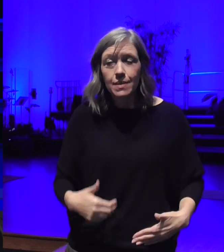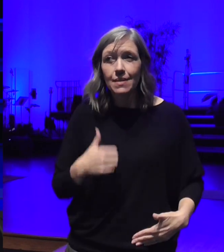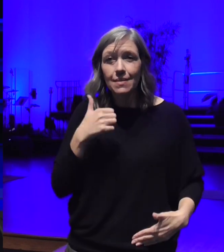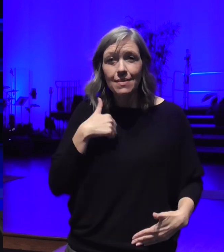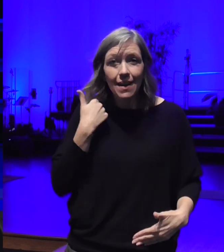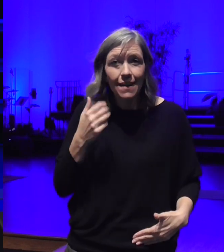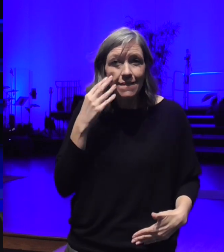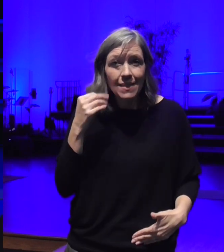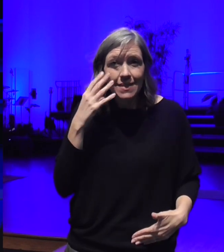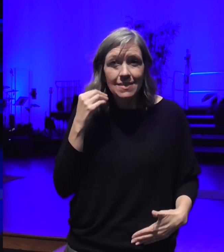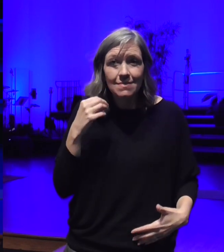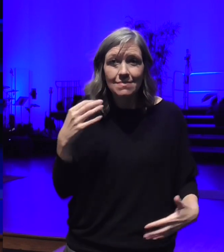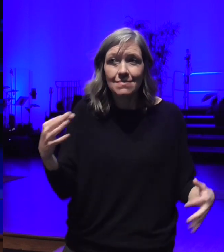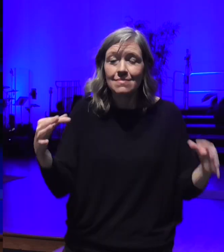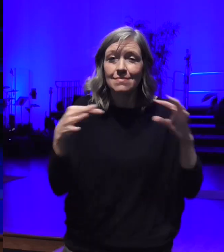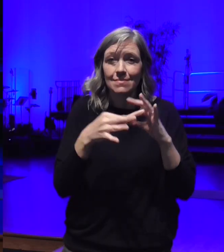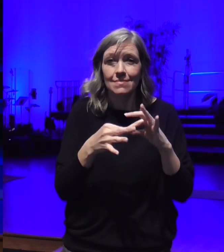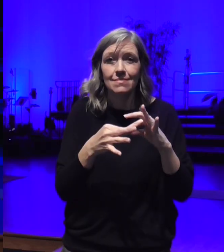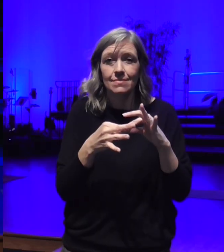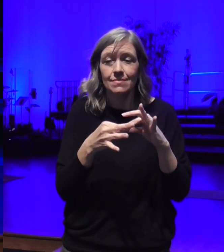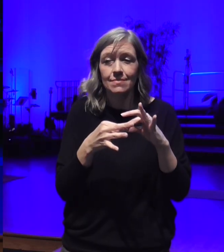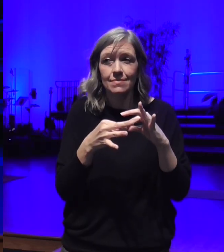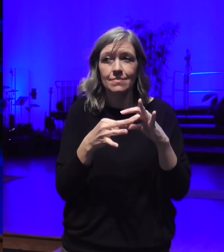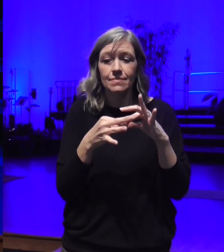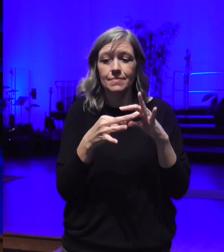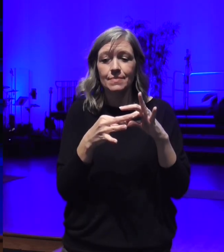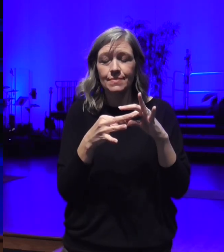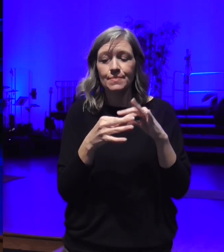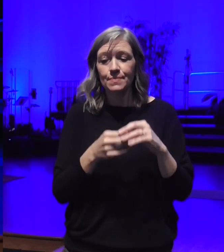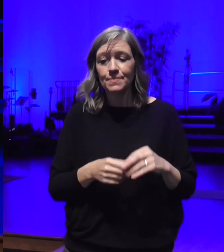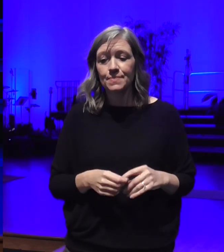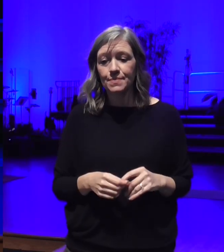and learning to entwine them together.